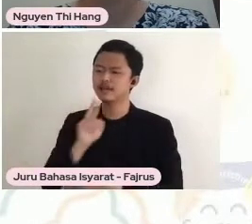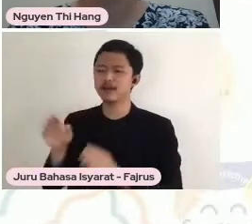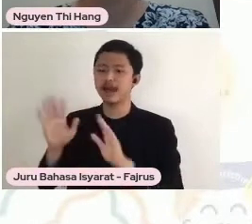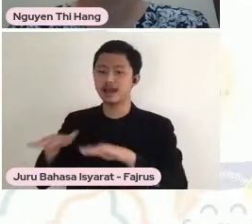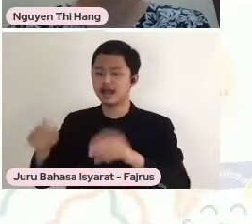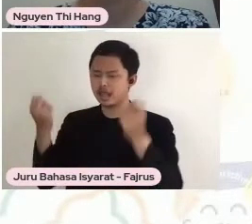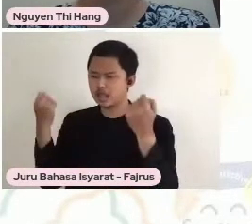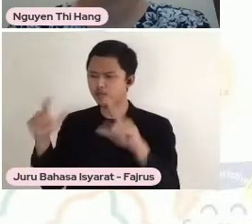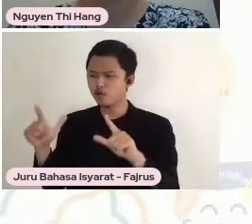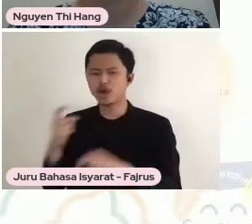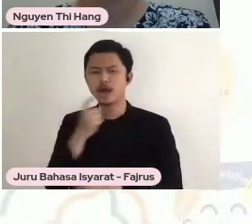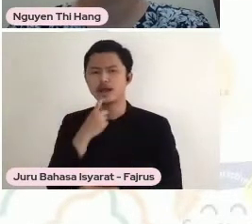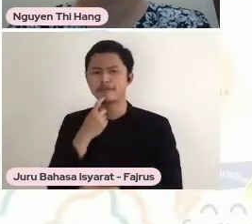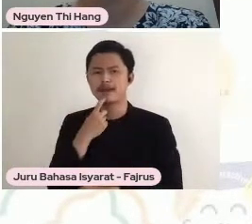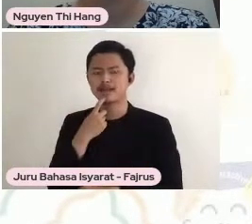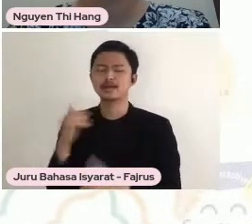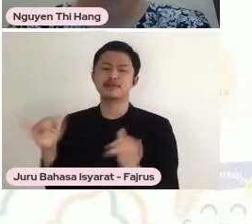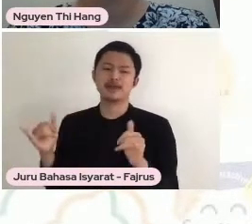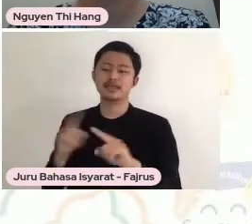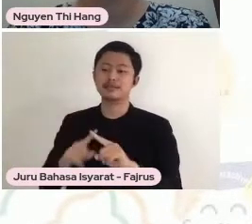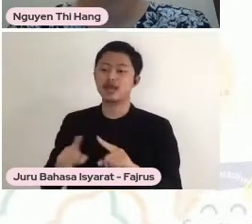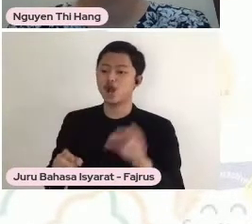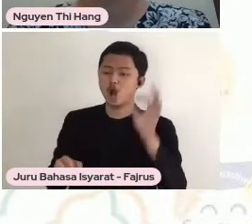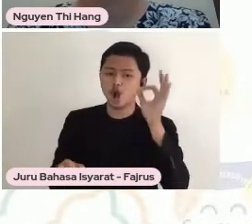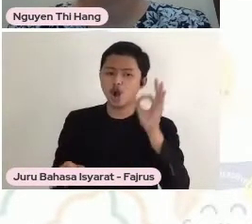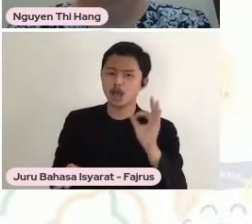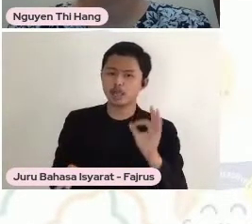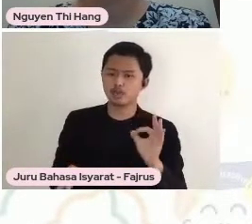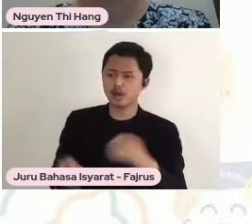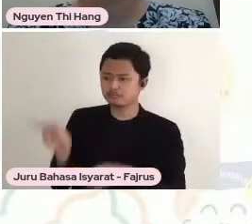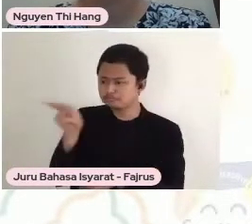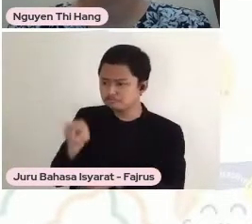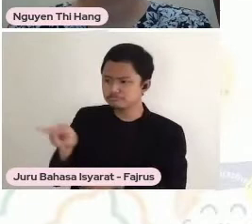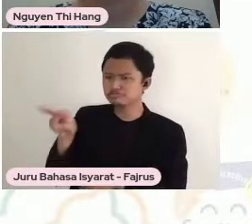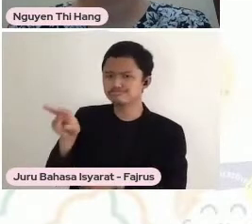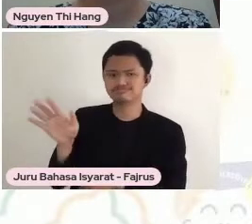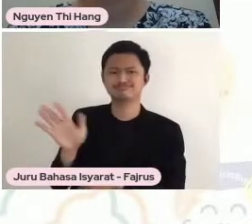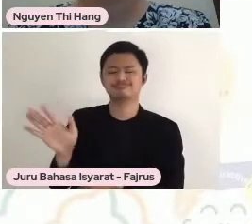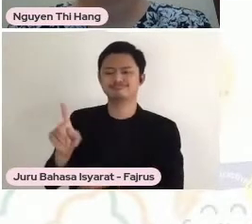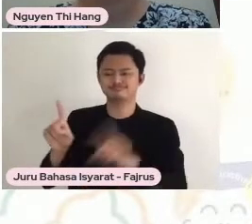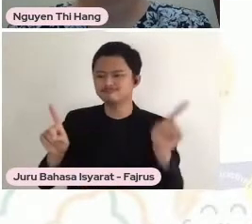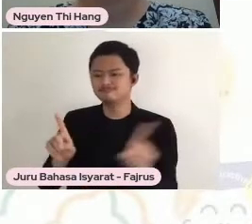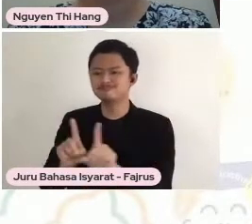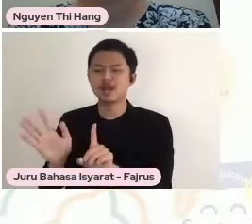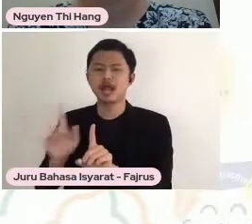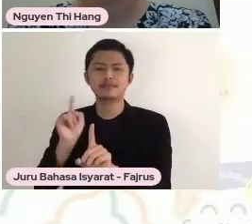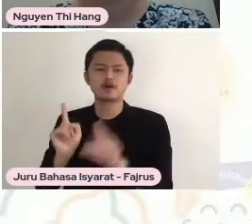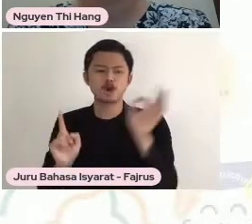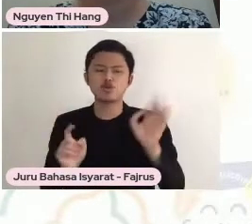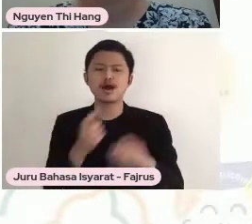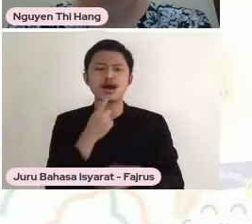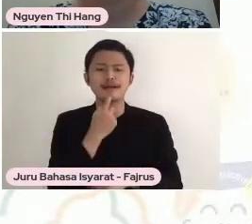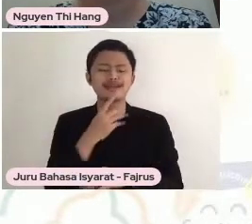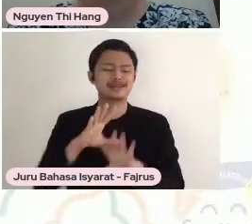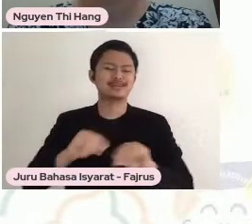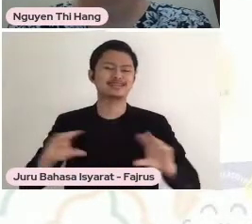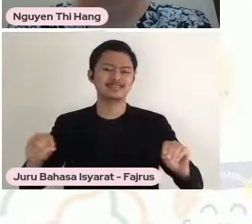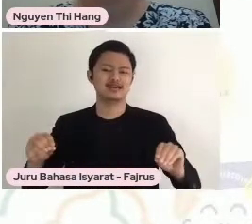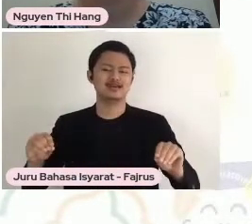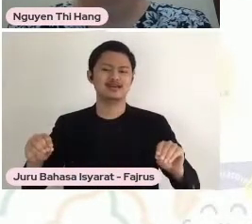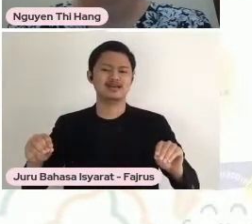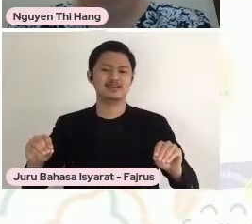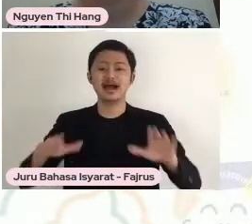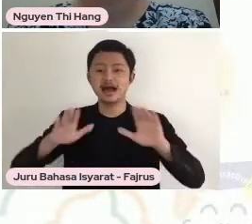mereka bermain tanpa ada pendampingan, tanpa ada pengasuhan karena orang tuanya harus bekerja. Jadi anak-anak ini